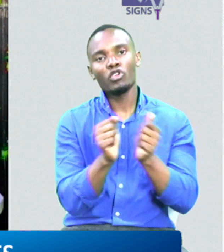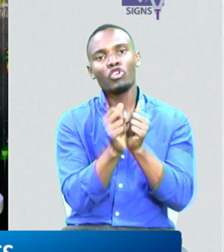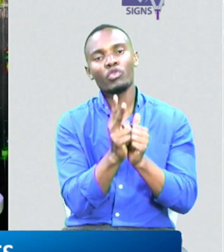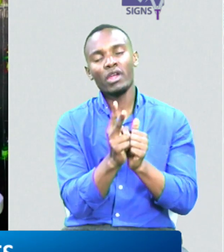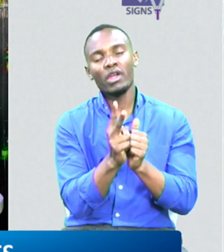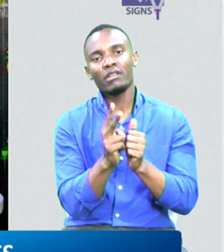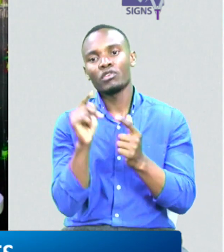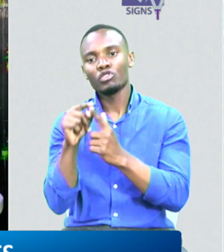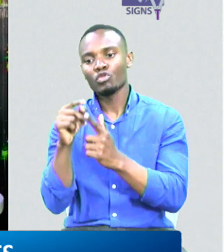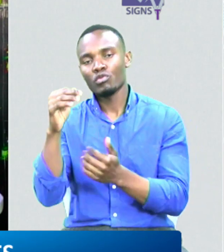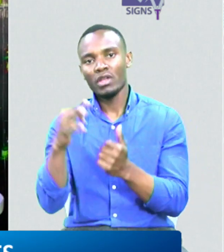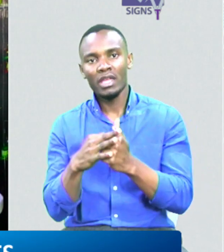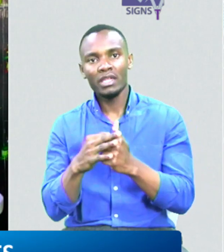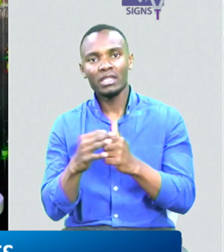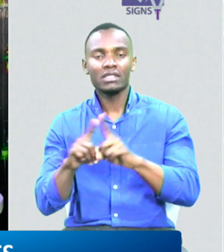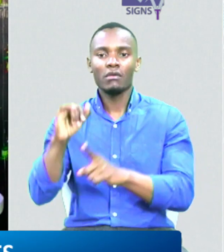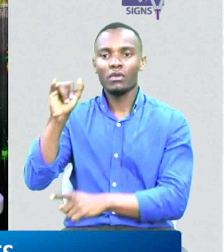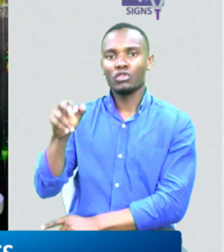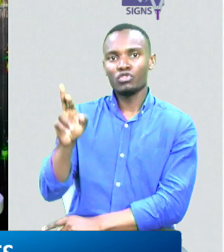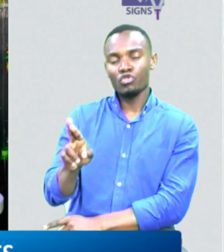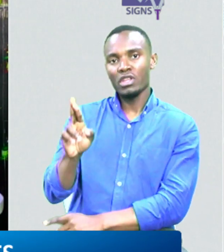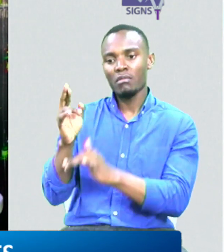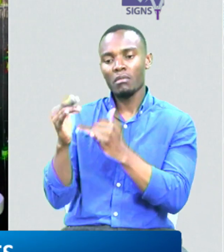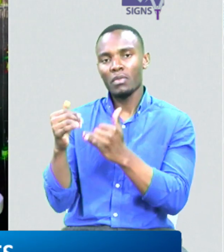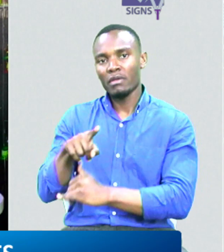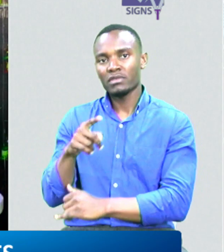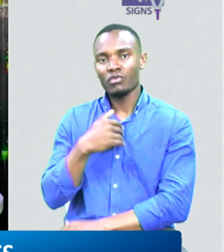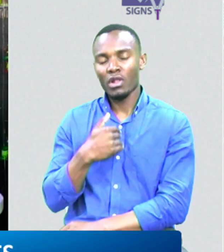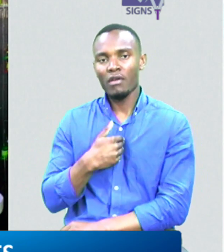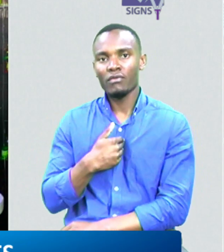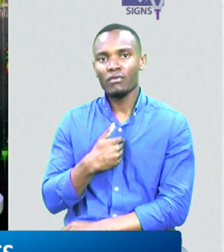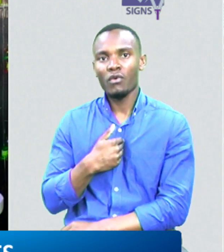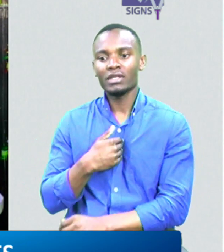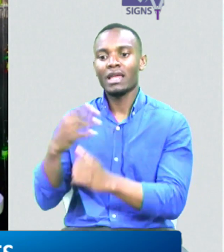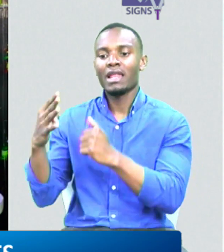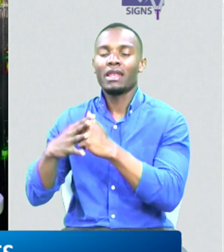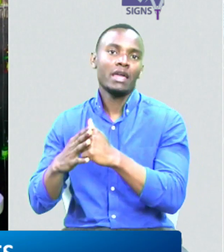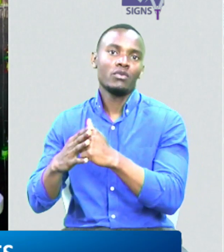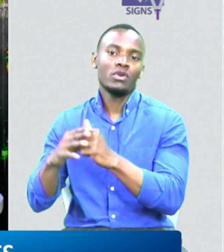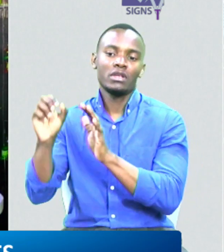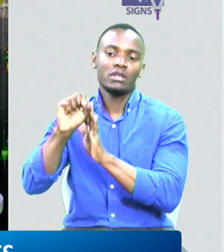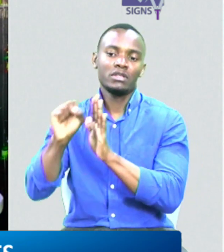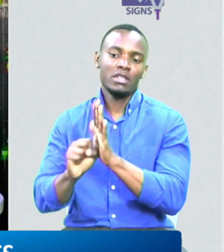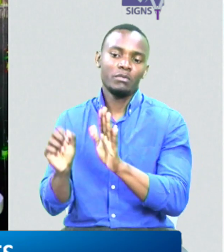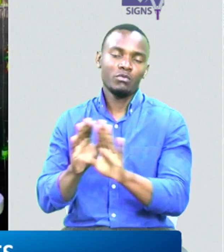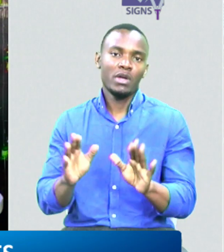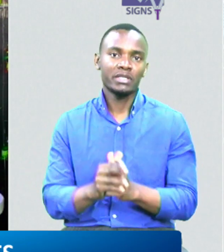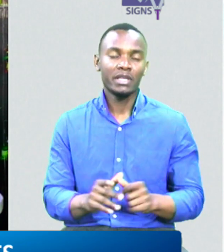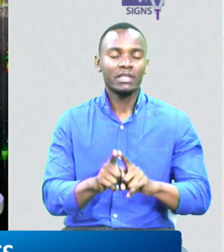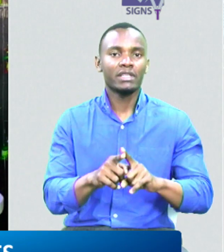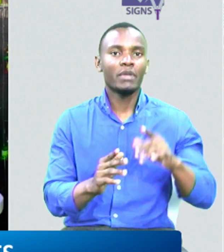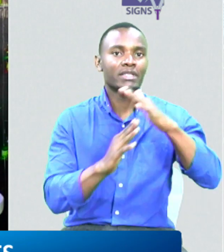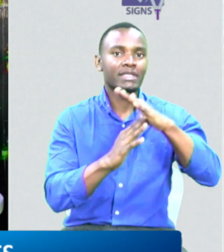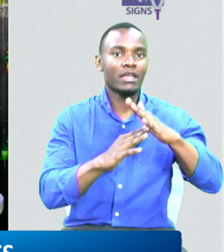institutions, and as they graduate from tertiary institutions. and the implementation of the CBC system